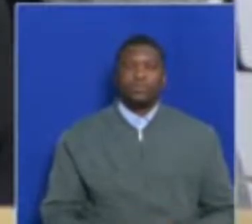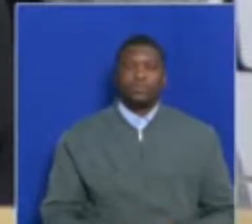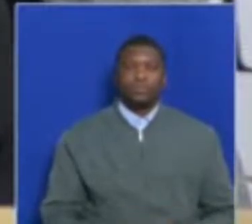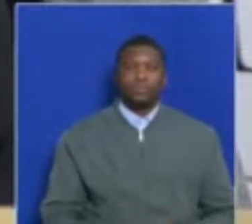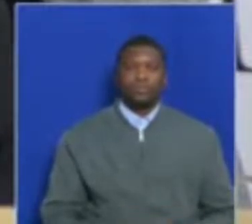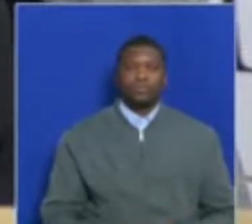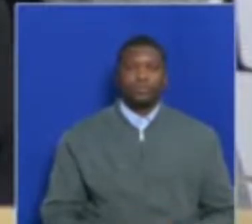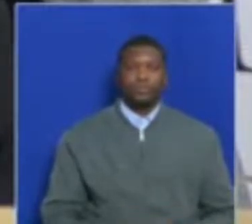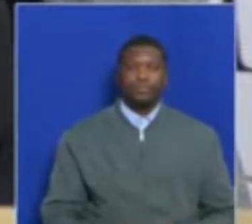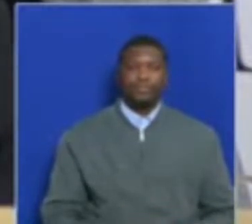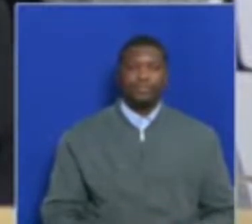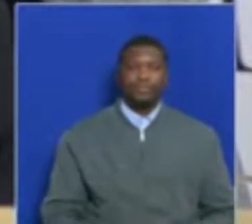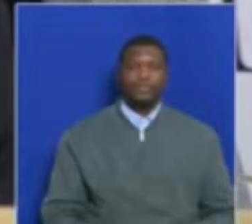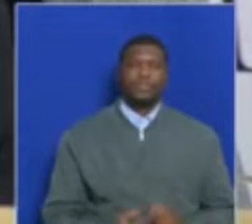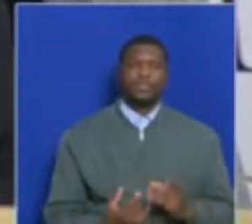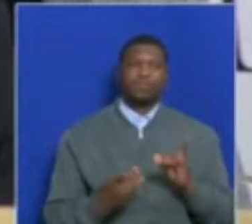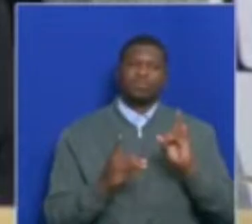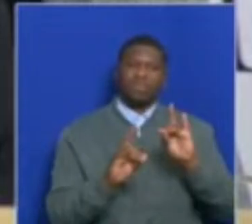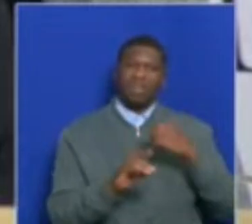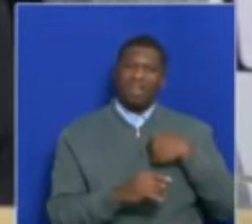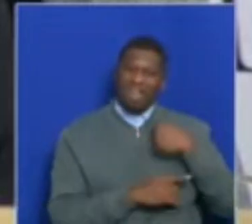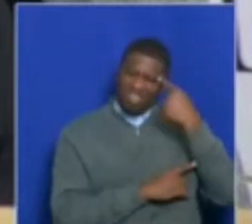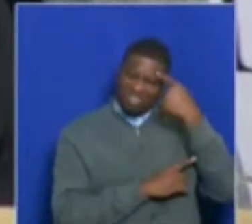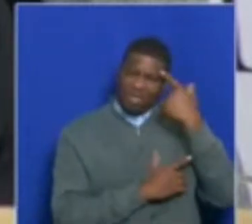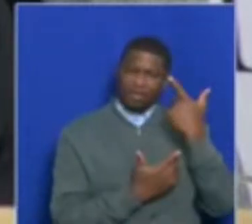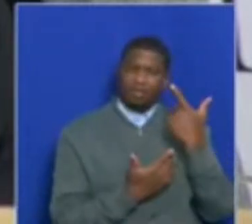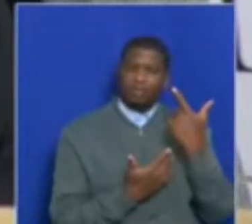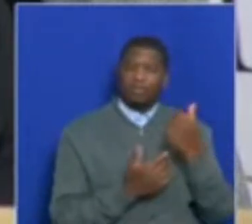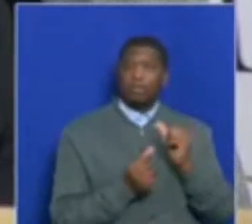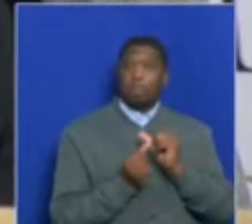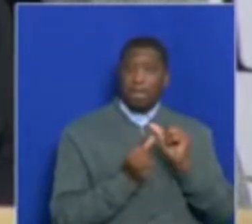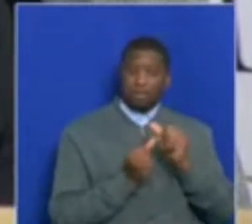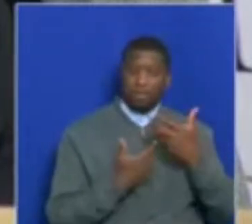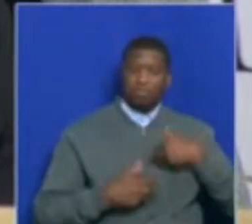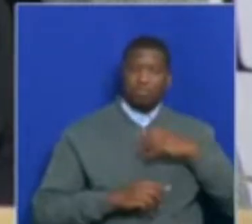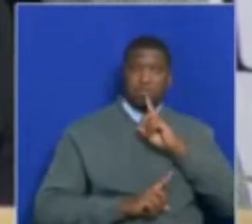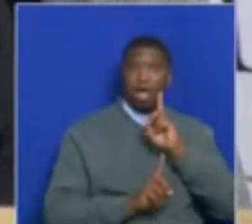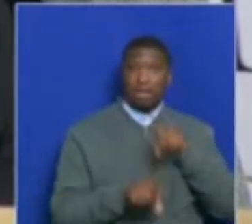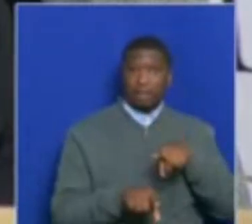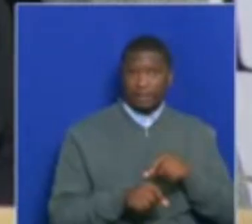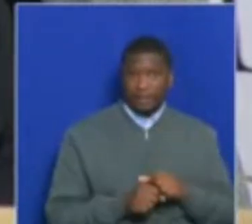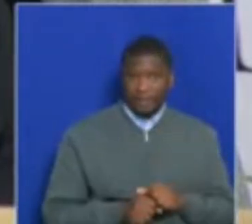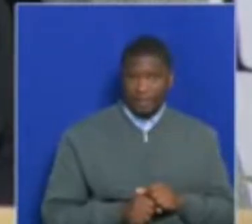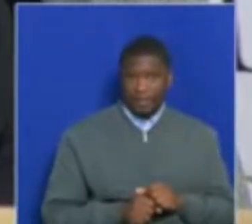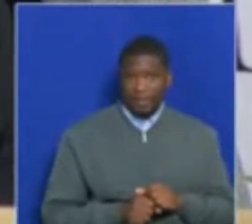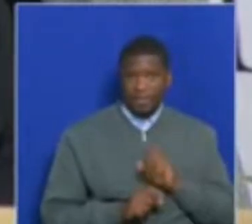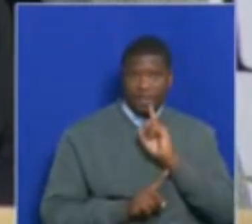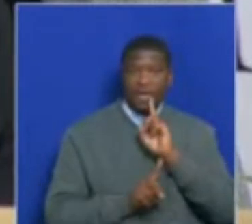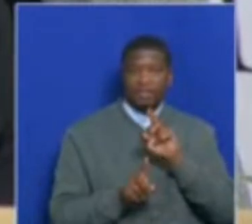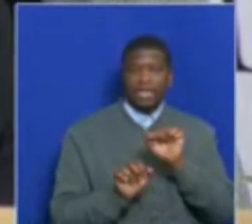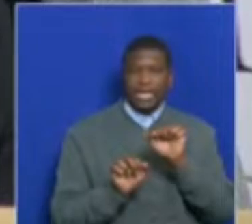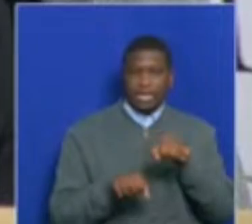Chair, I think it's better for me to answer that question. The short answer is yes.